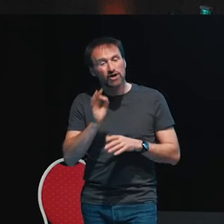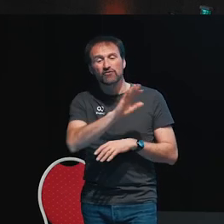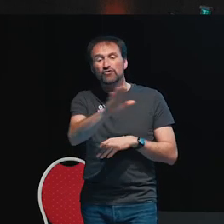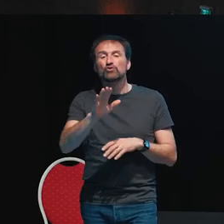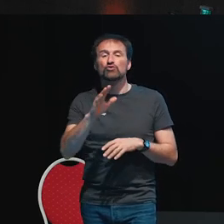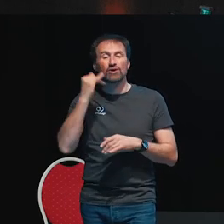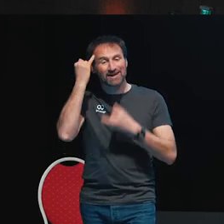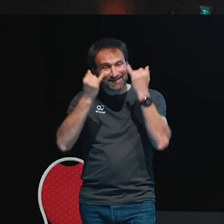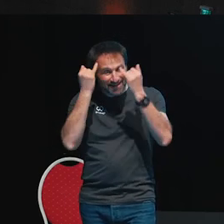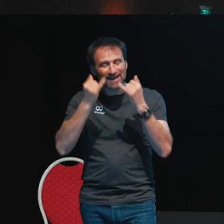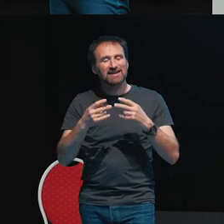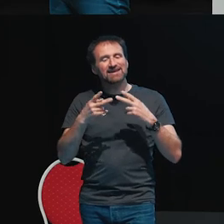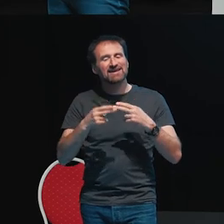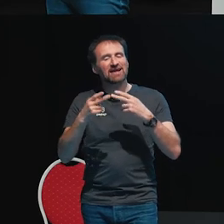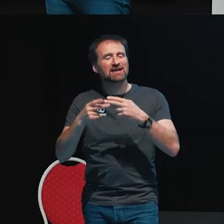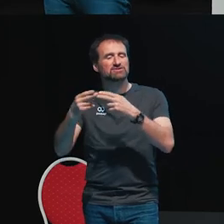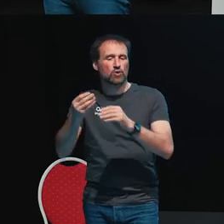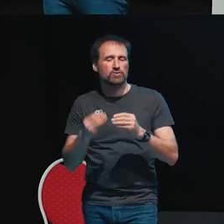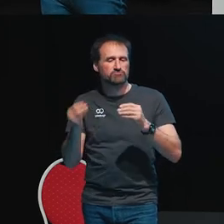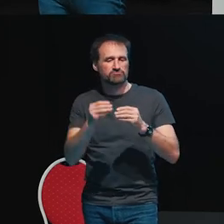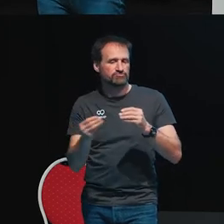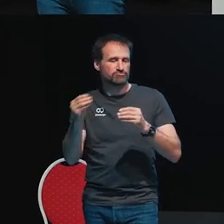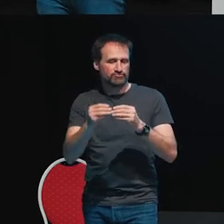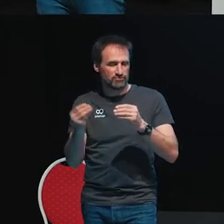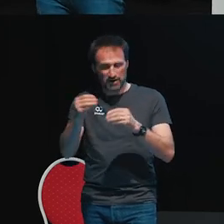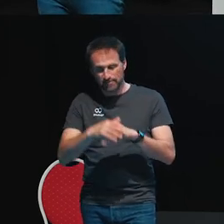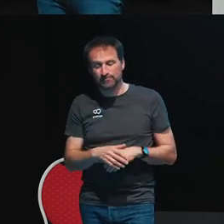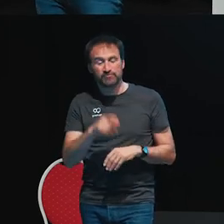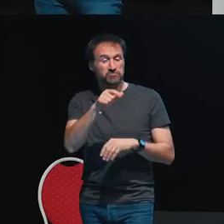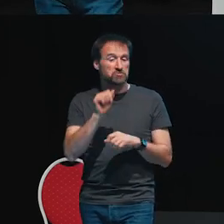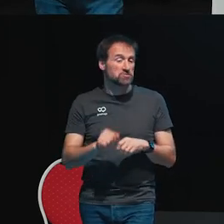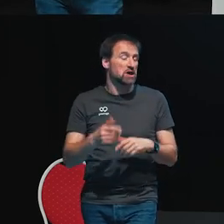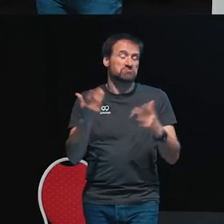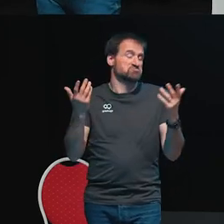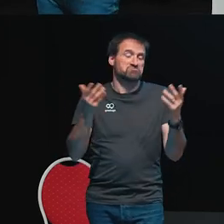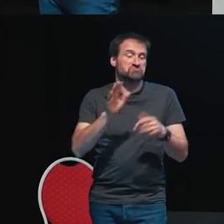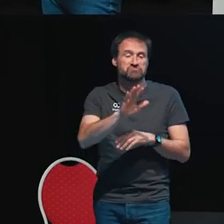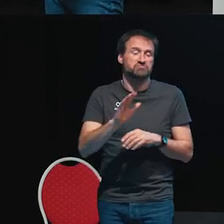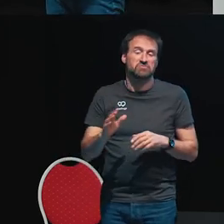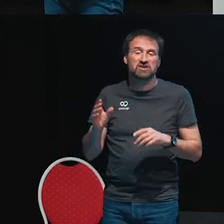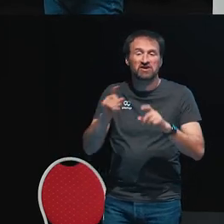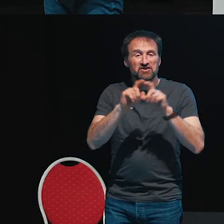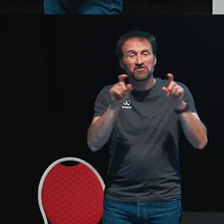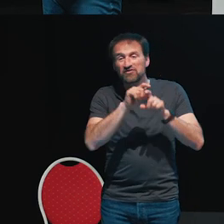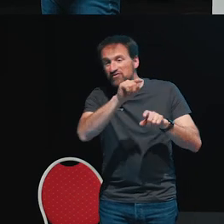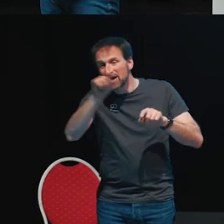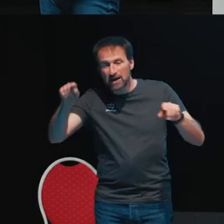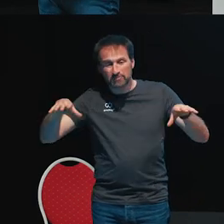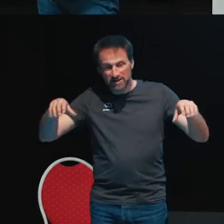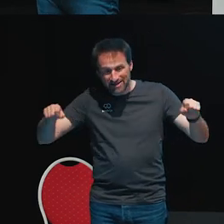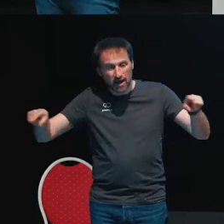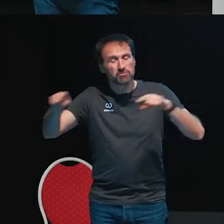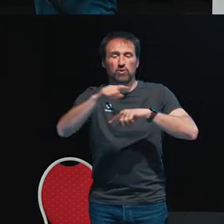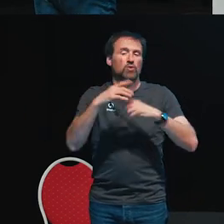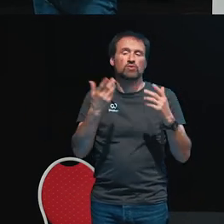are discussing with collaborators on your design document, you are asking the view to the tag